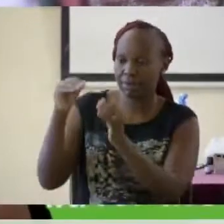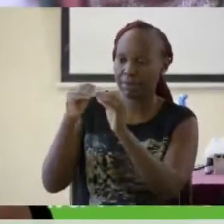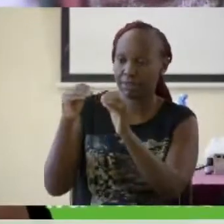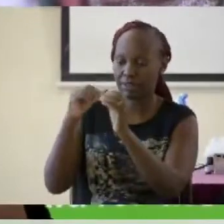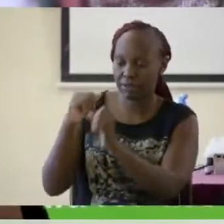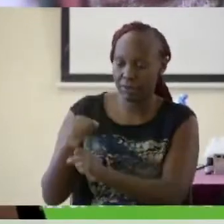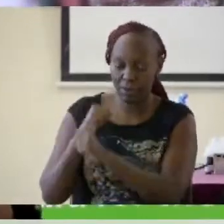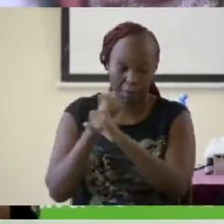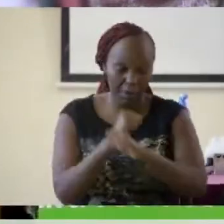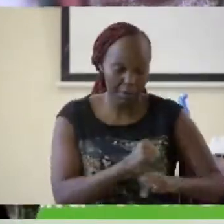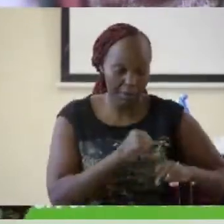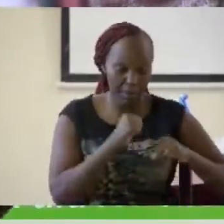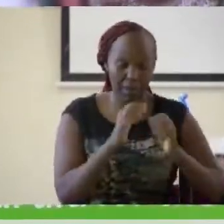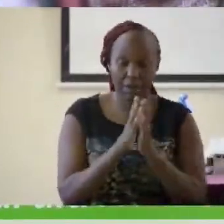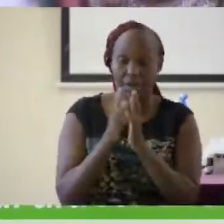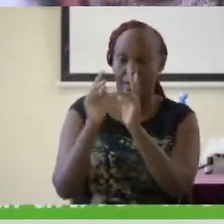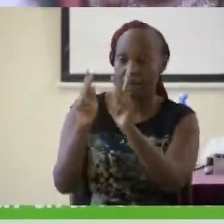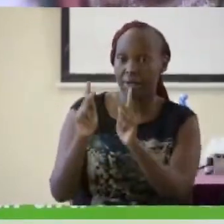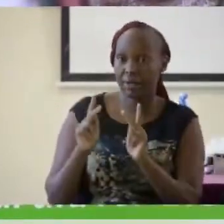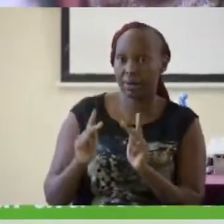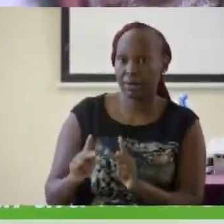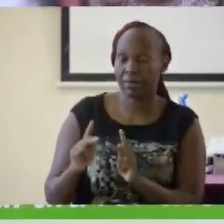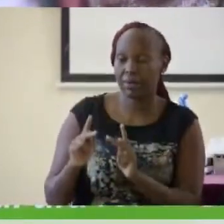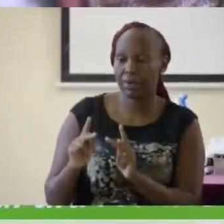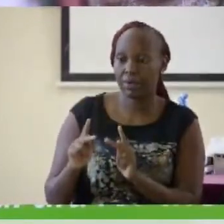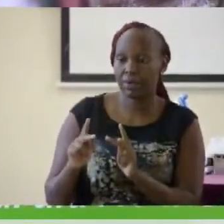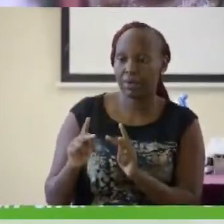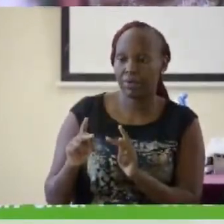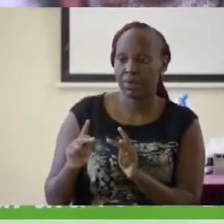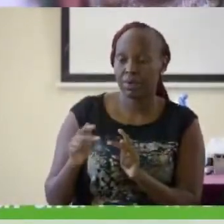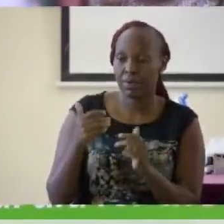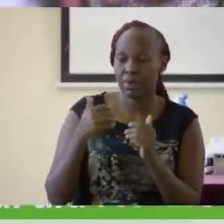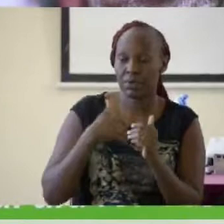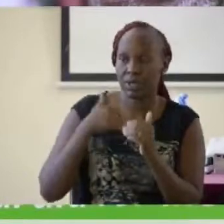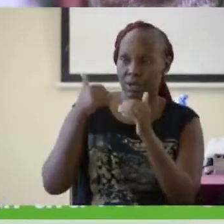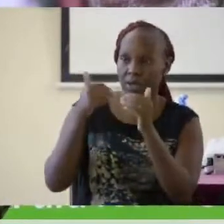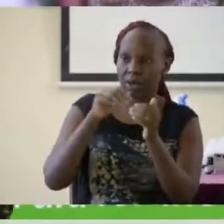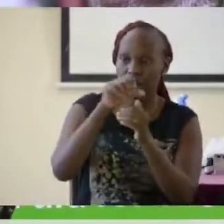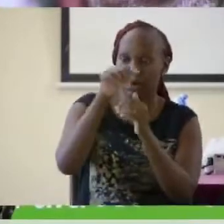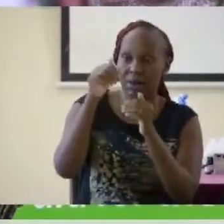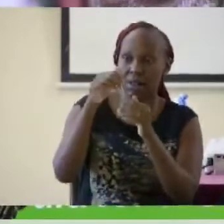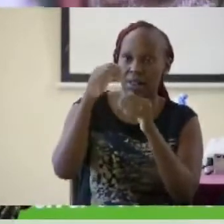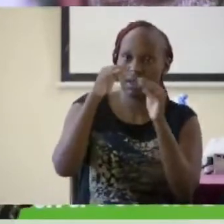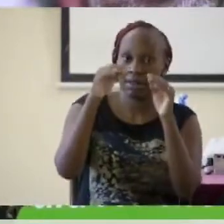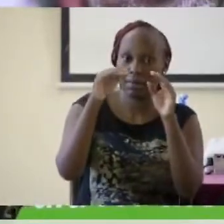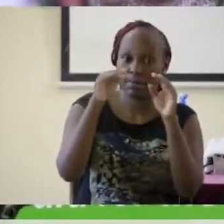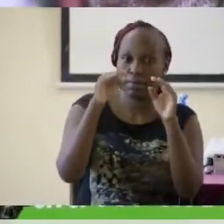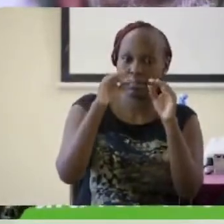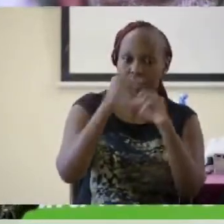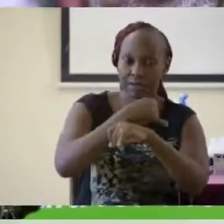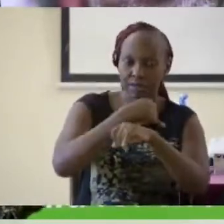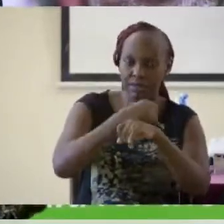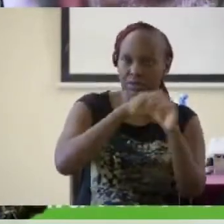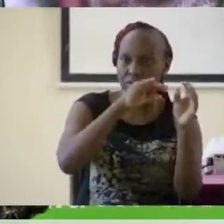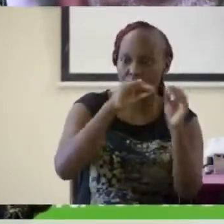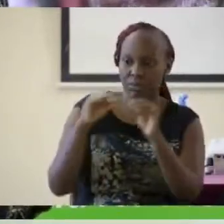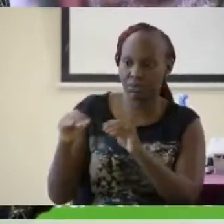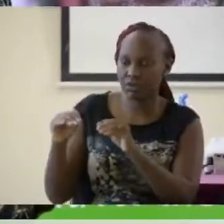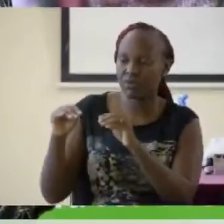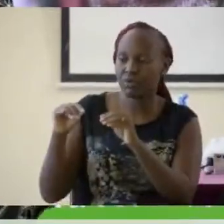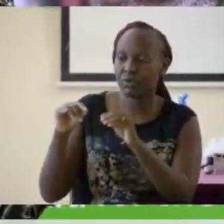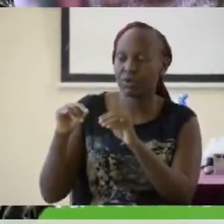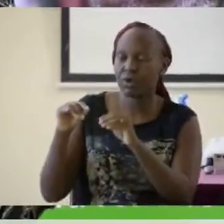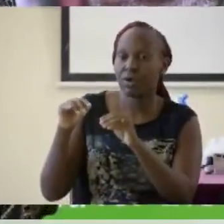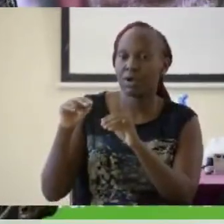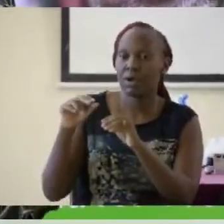Kisumu and brought down Phoebe CEO, Asana Thodaga. If those of you know, the late Asana